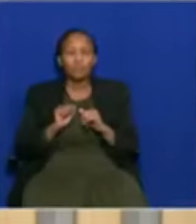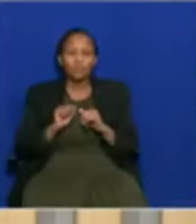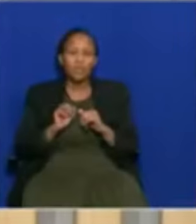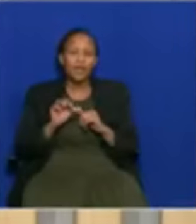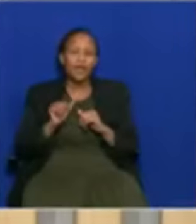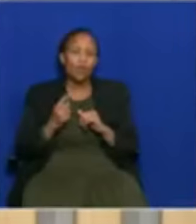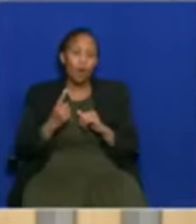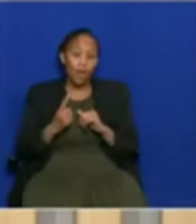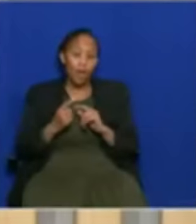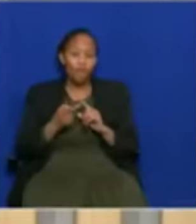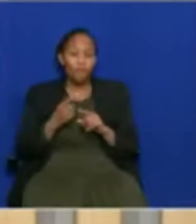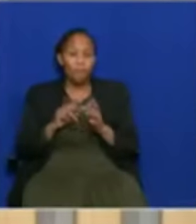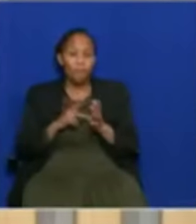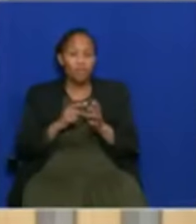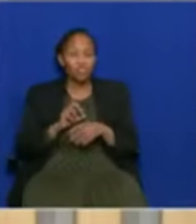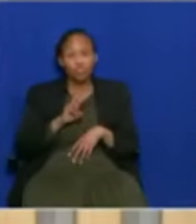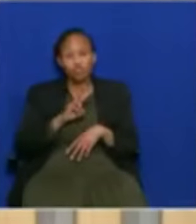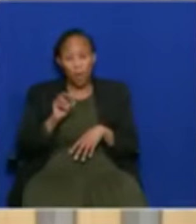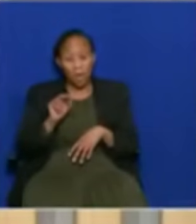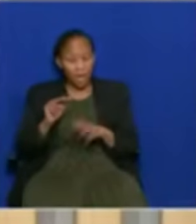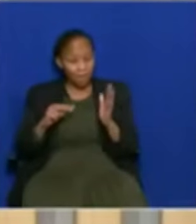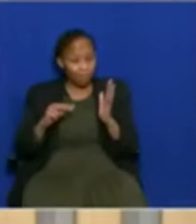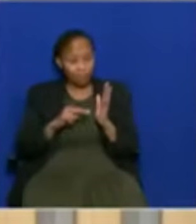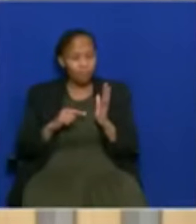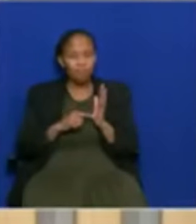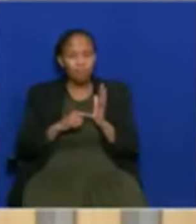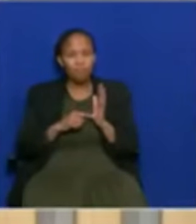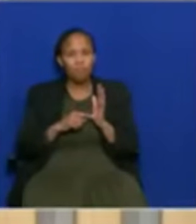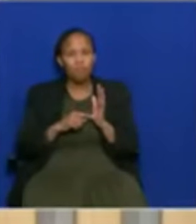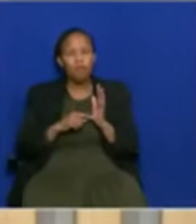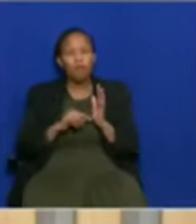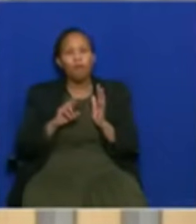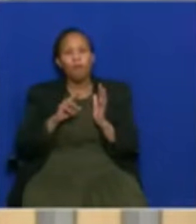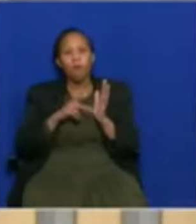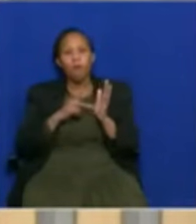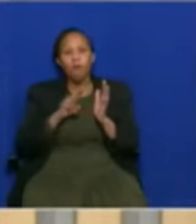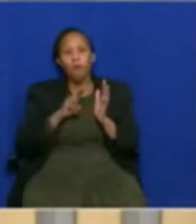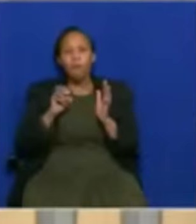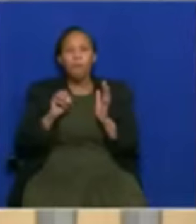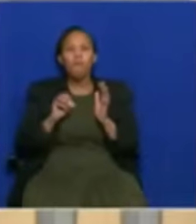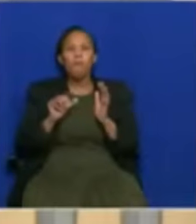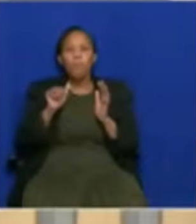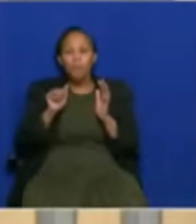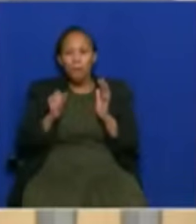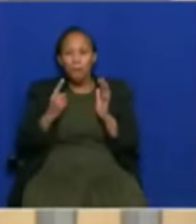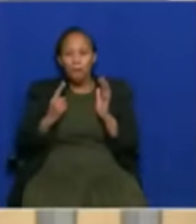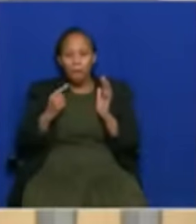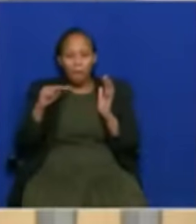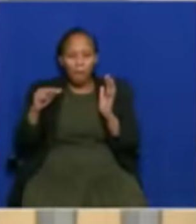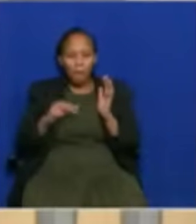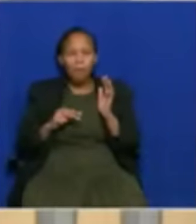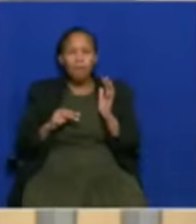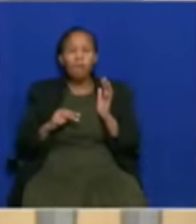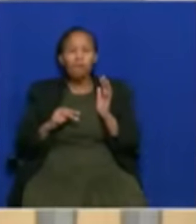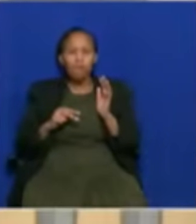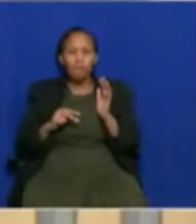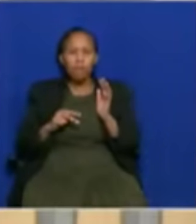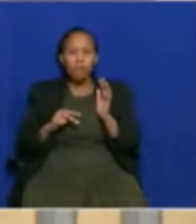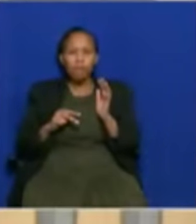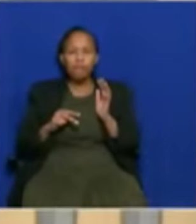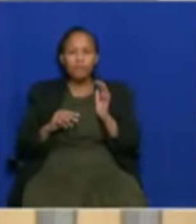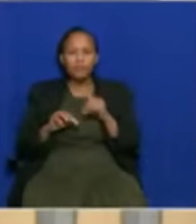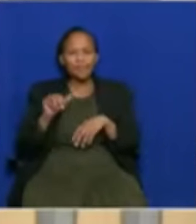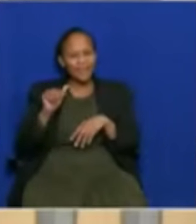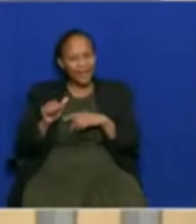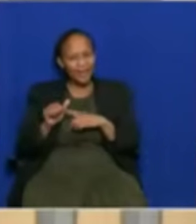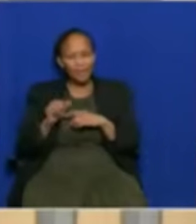Yes. Page 200, Yes. when you look at A1, This A is the Divisional Commissioner Crime